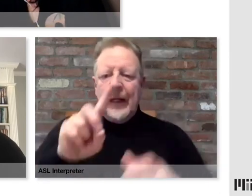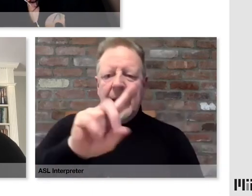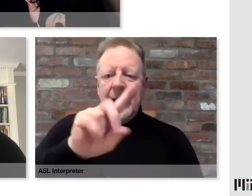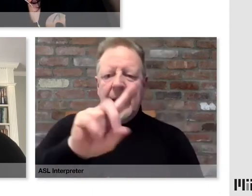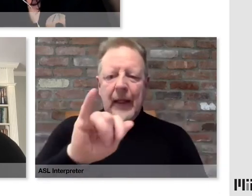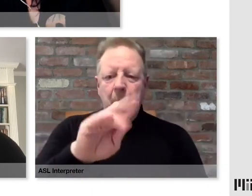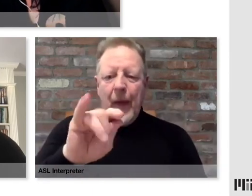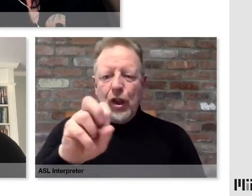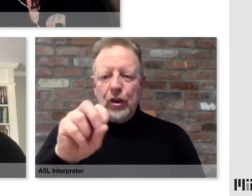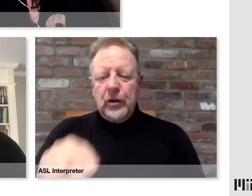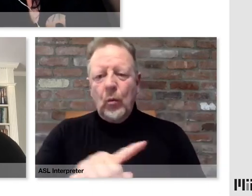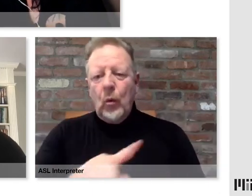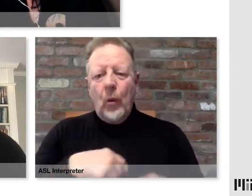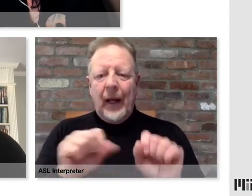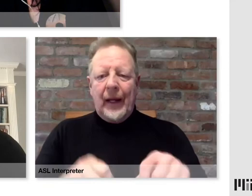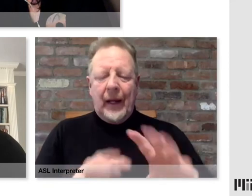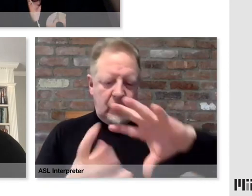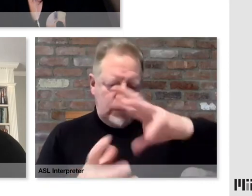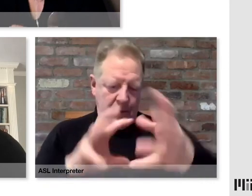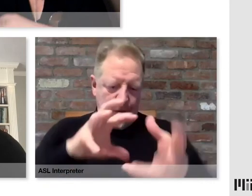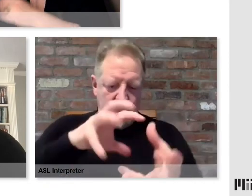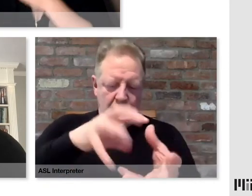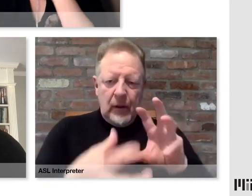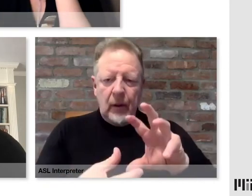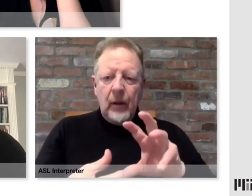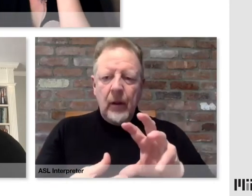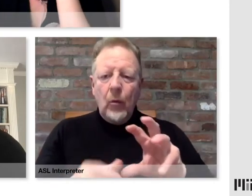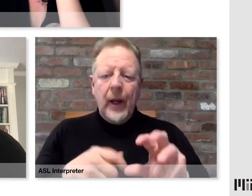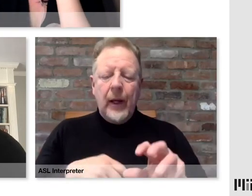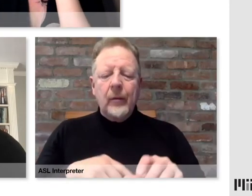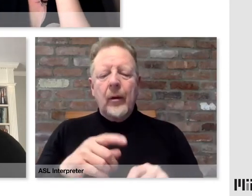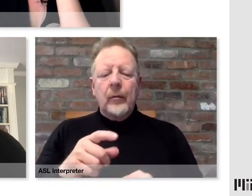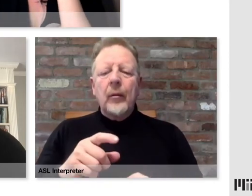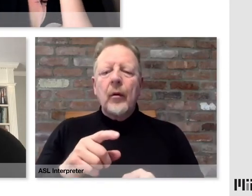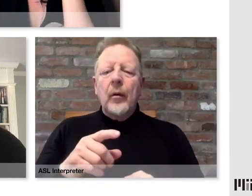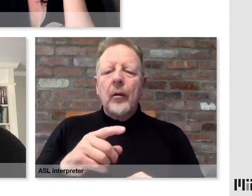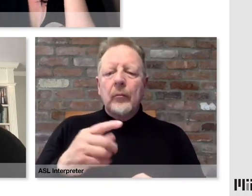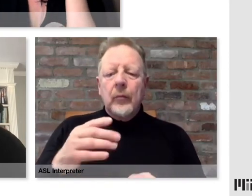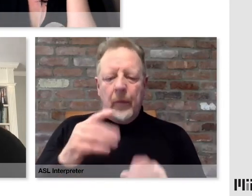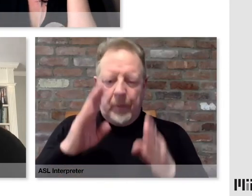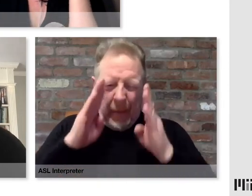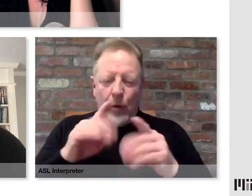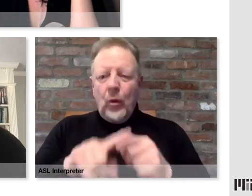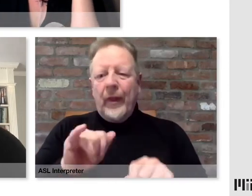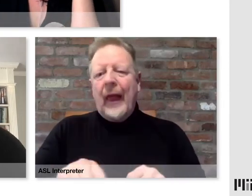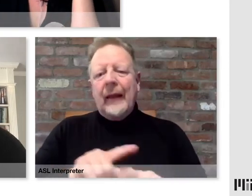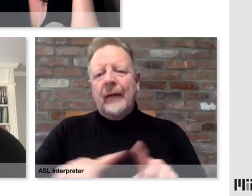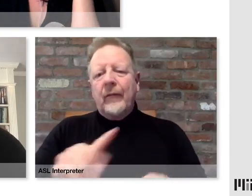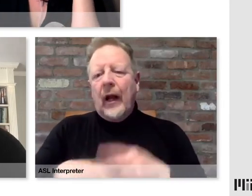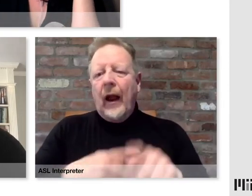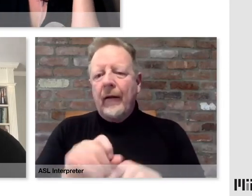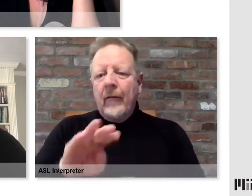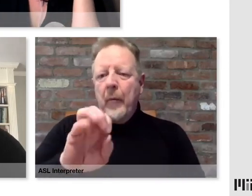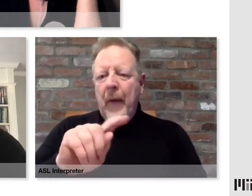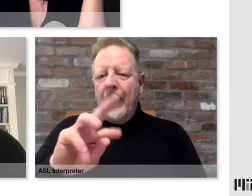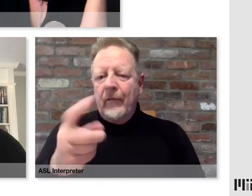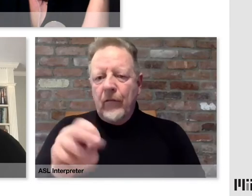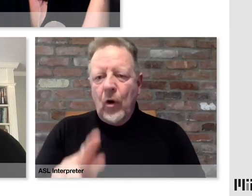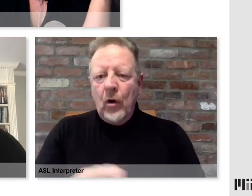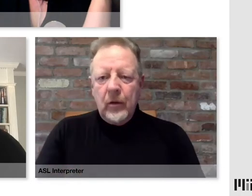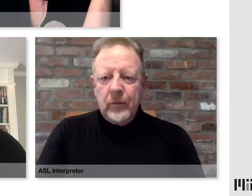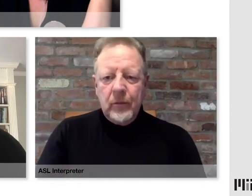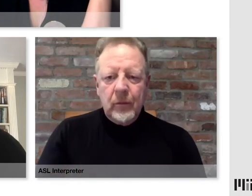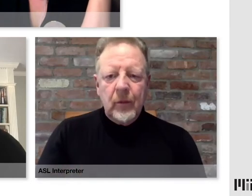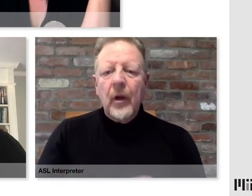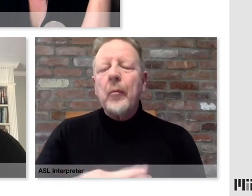know, mine that metaphor. Yeah. Do you know Homi Baba's